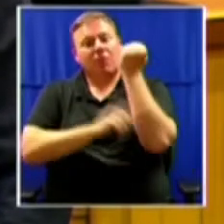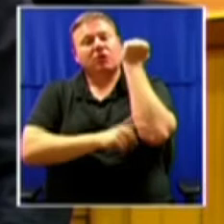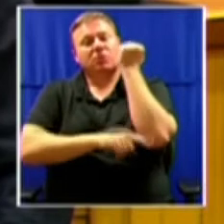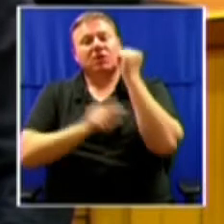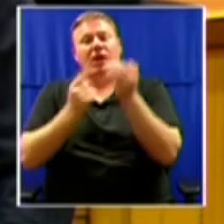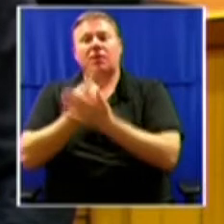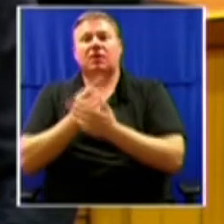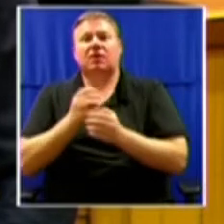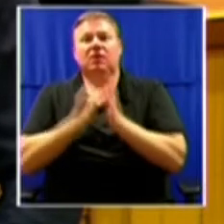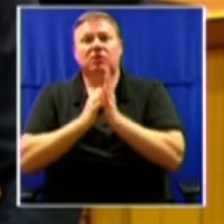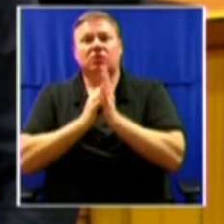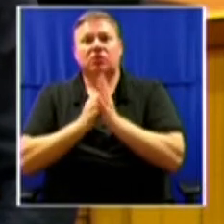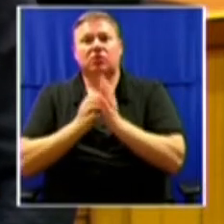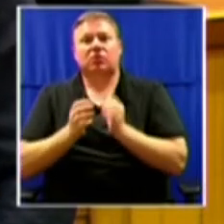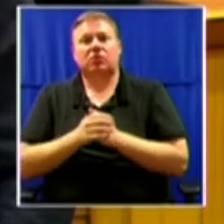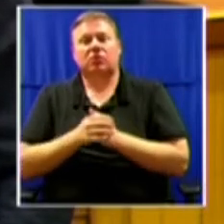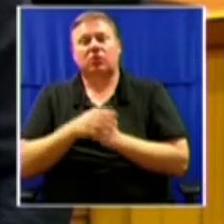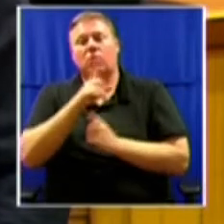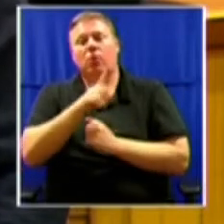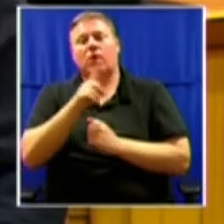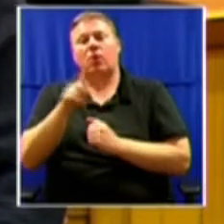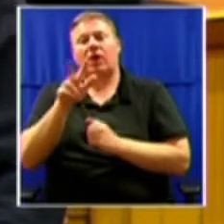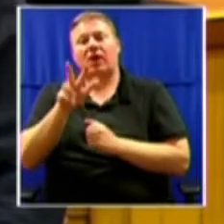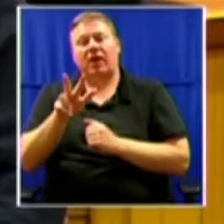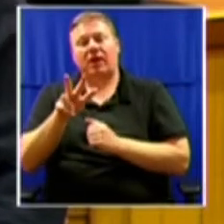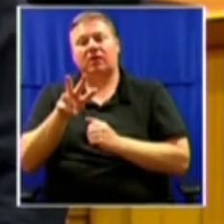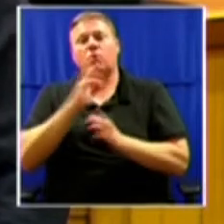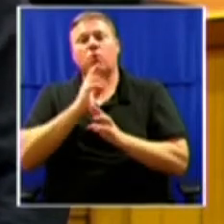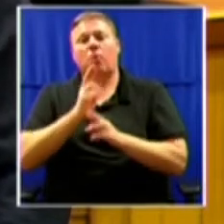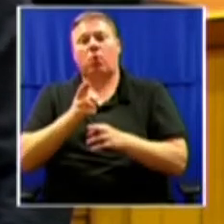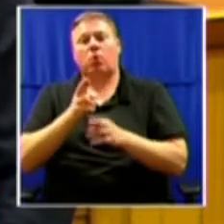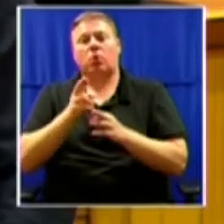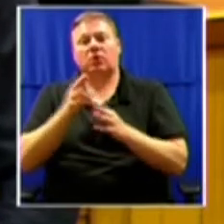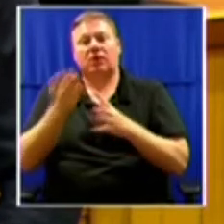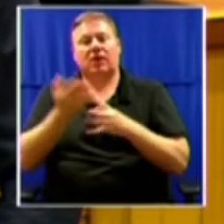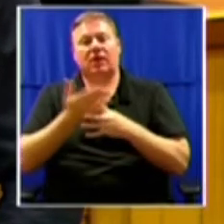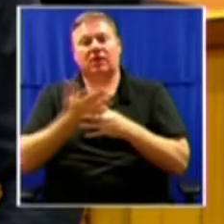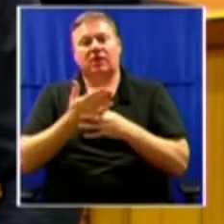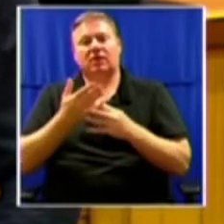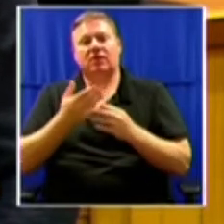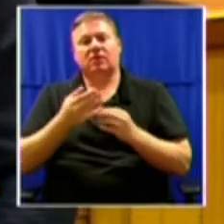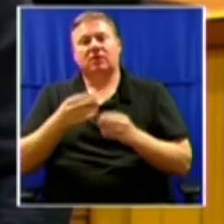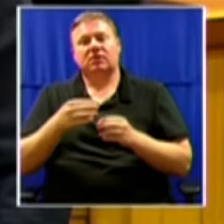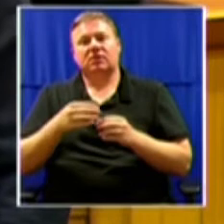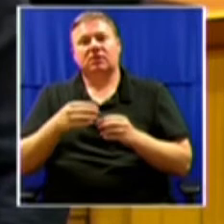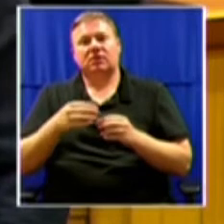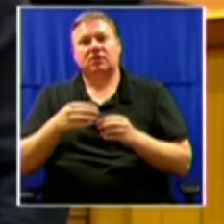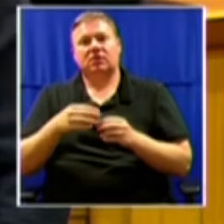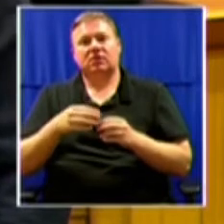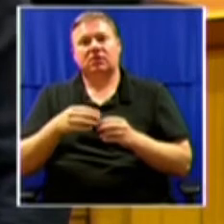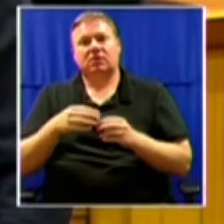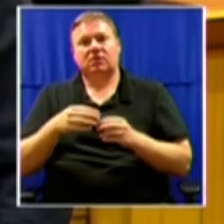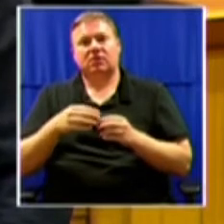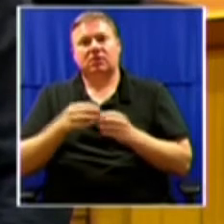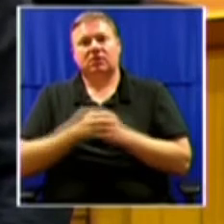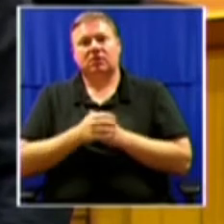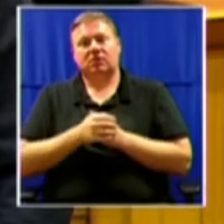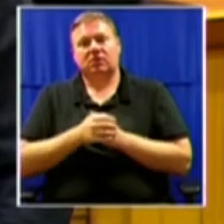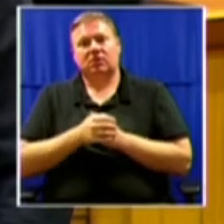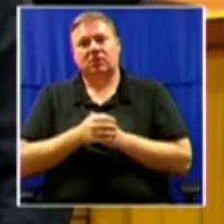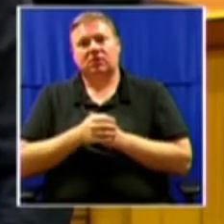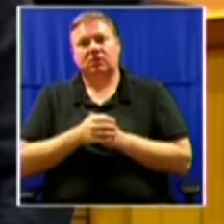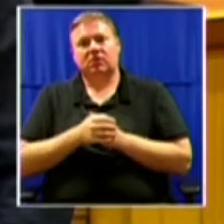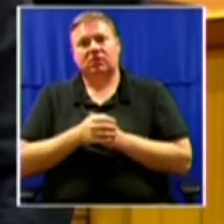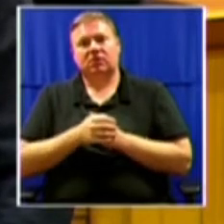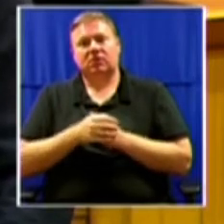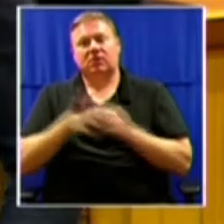example, from 118 reported cases, a total of 82 investigations have been finalized. 19 out of